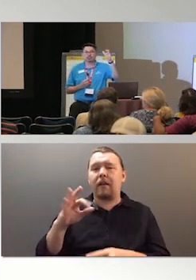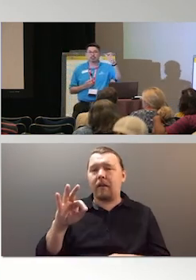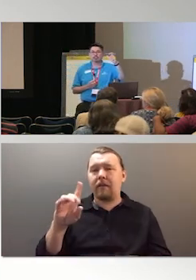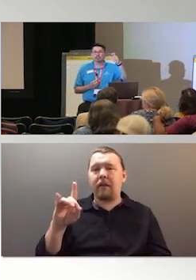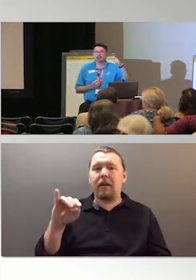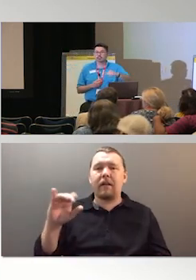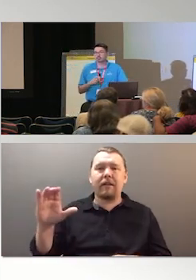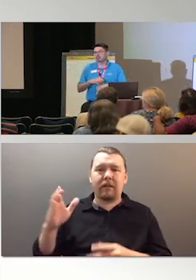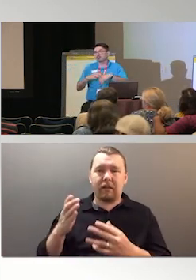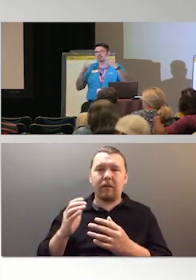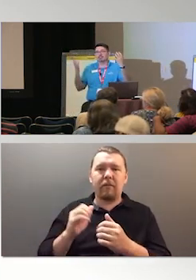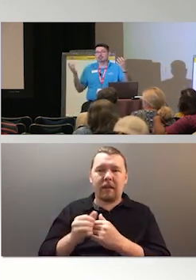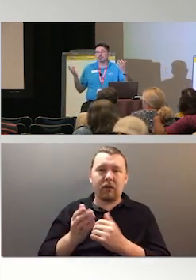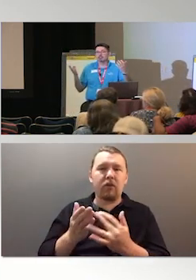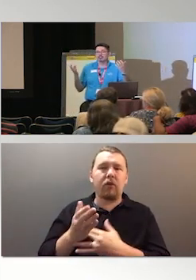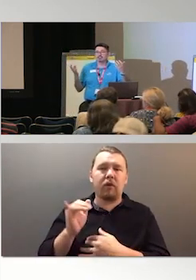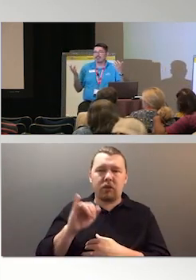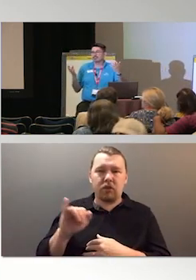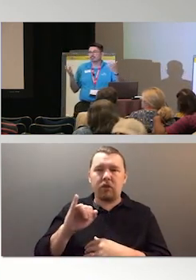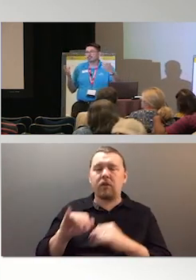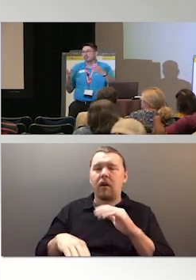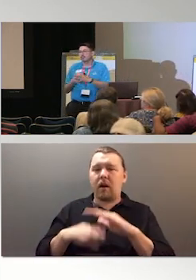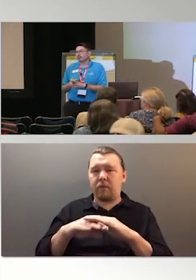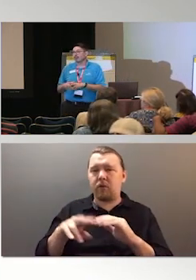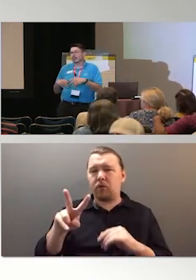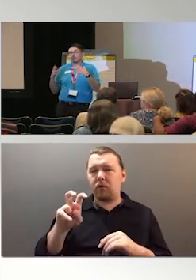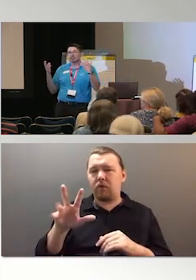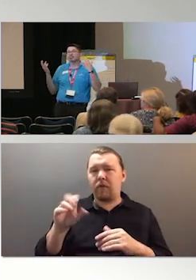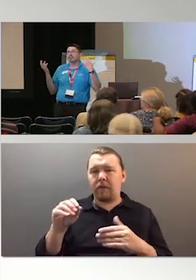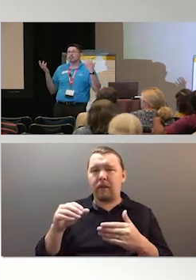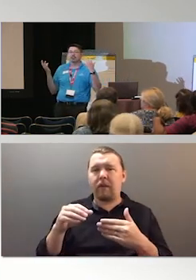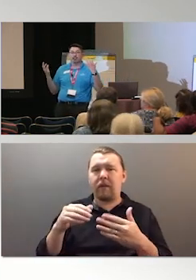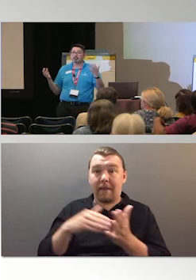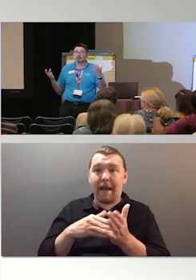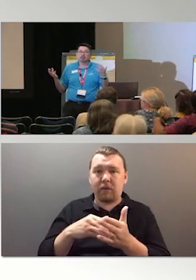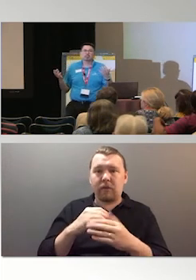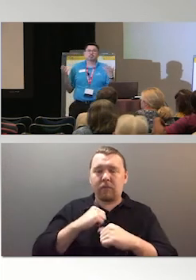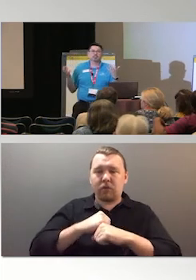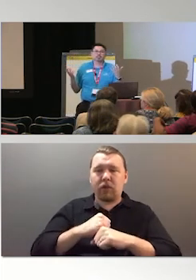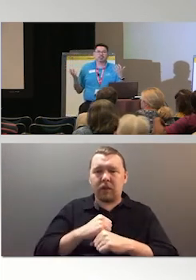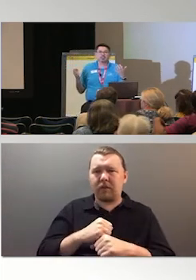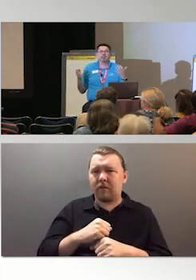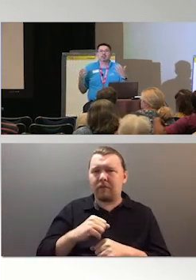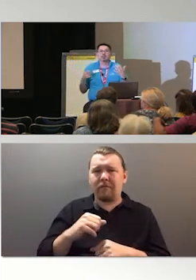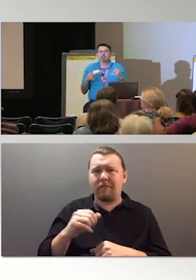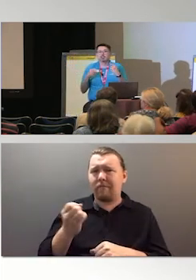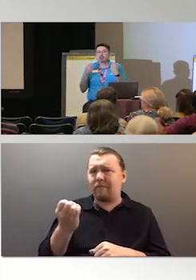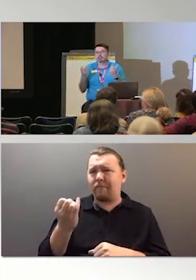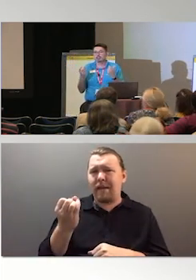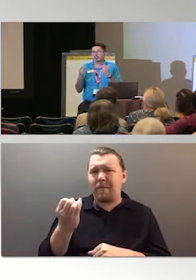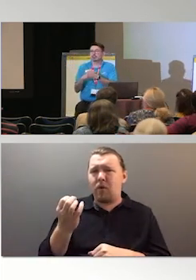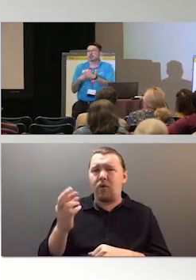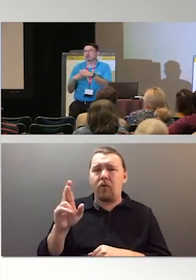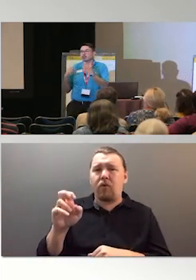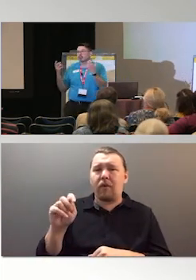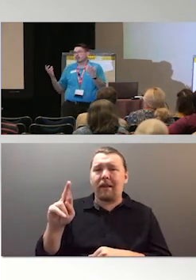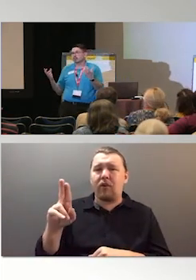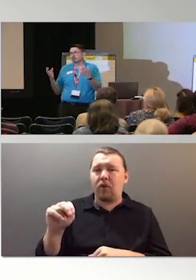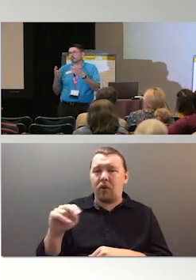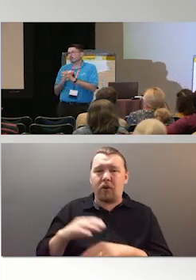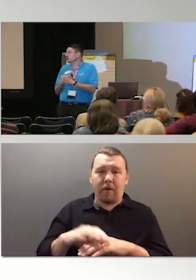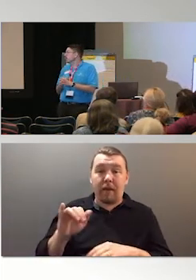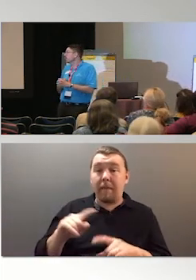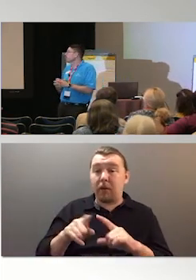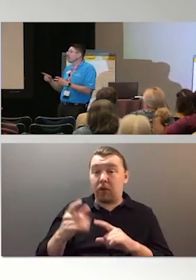pass-through insurance. So it's protected up to $250,000. Right now, there's a very, very minimal return on it, but you know it's secure